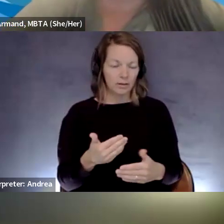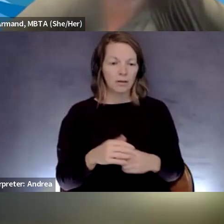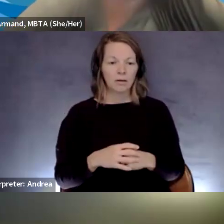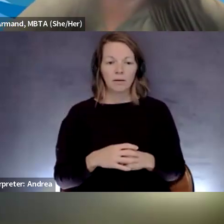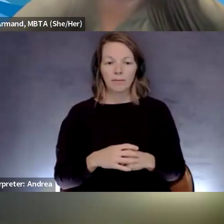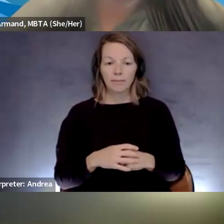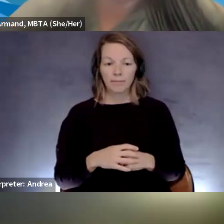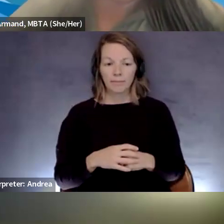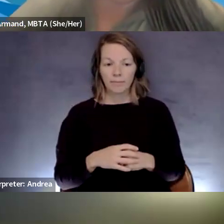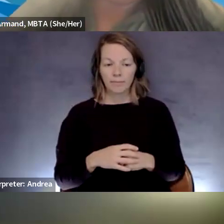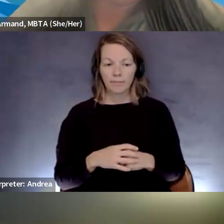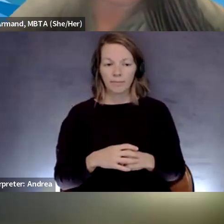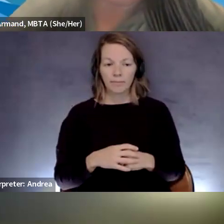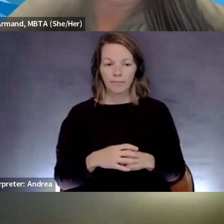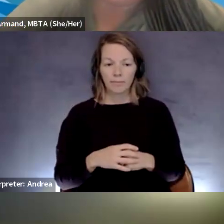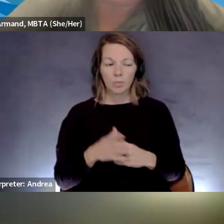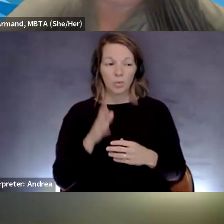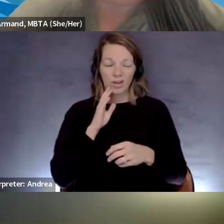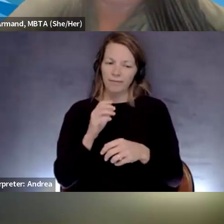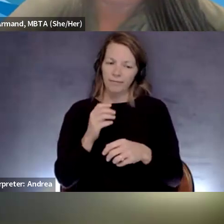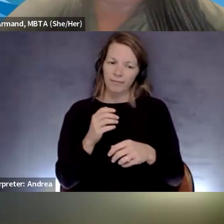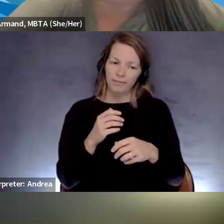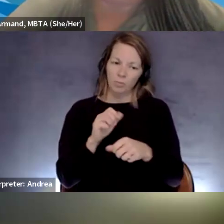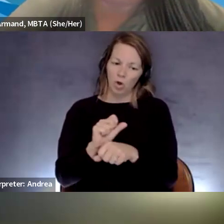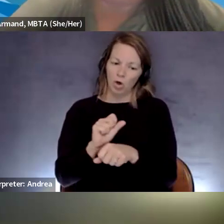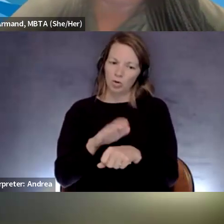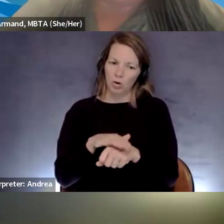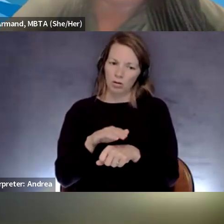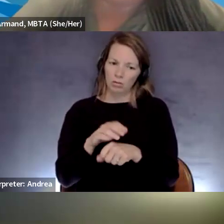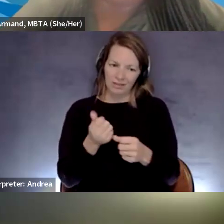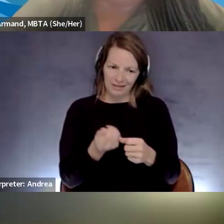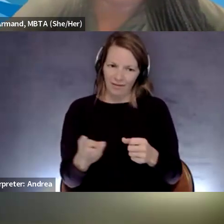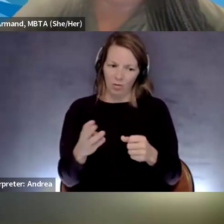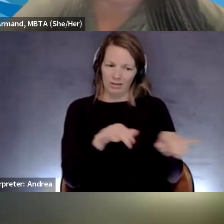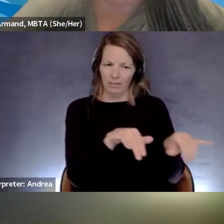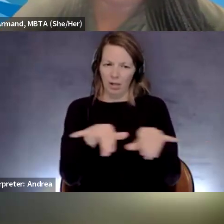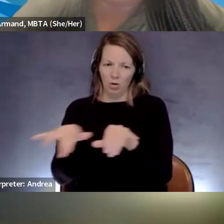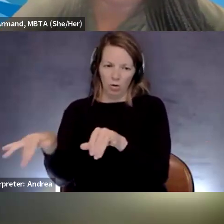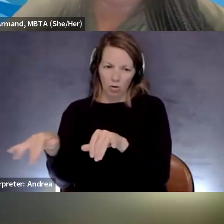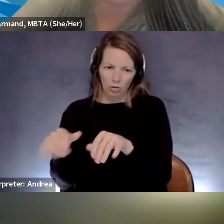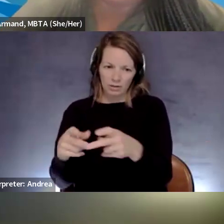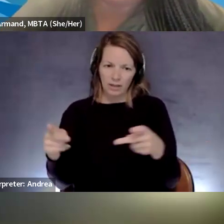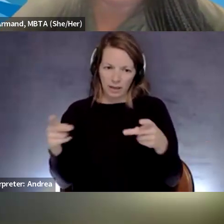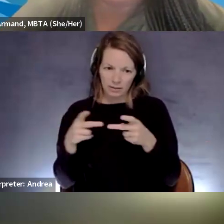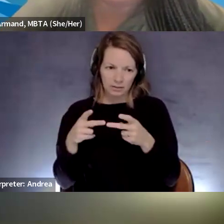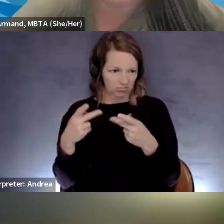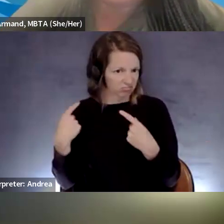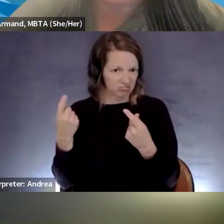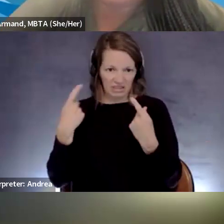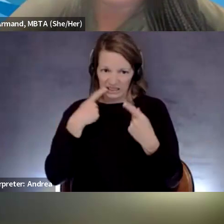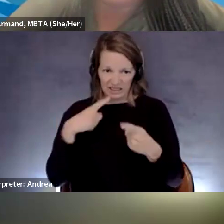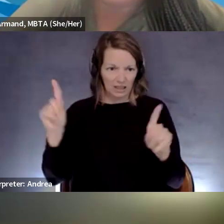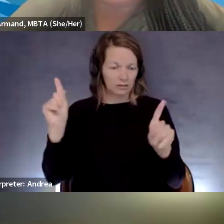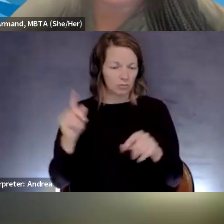on several of these sites similar to this that have been very successful. We've